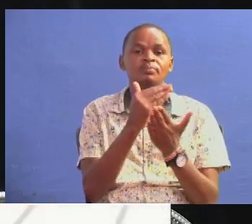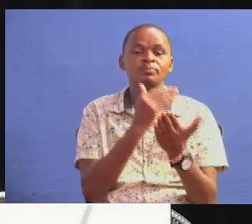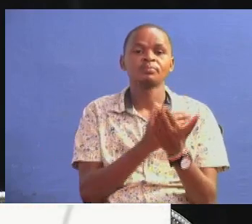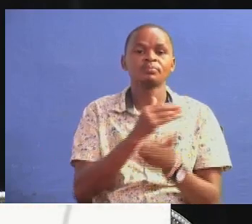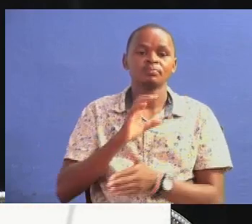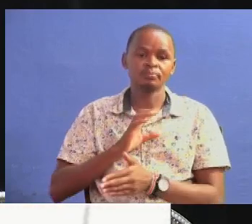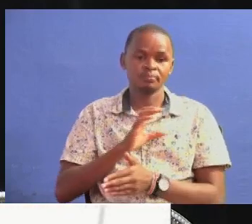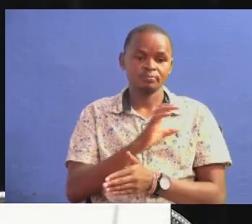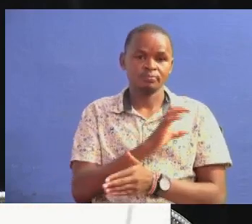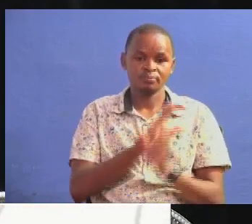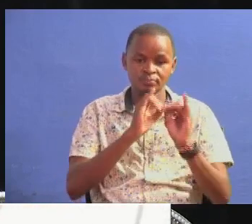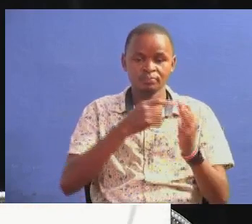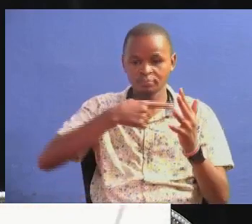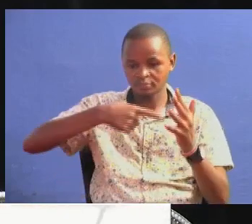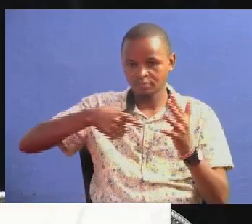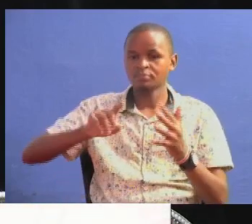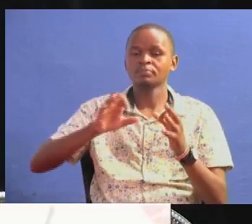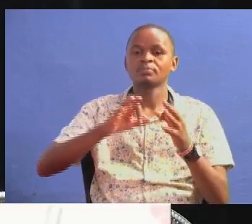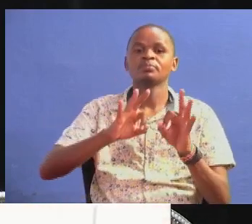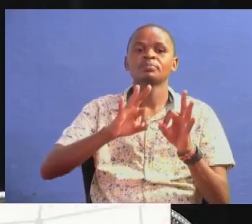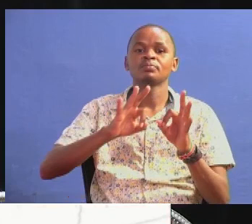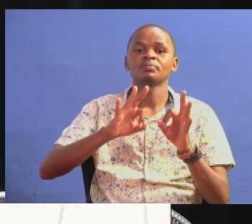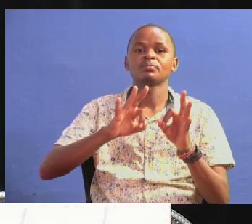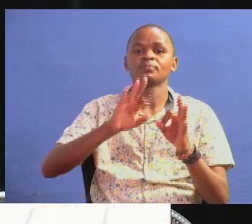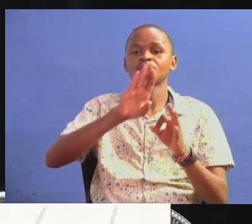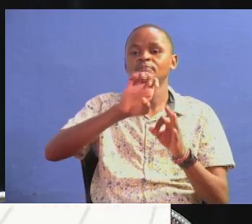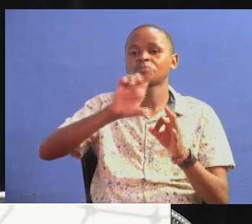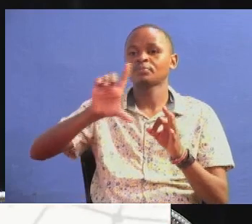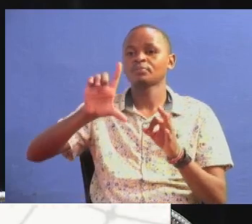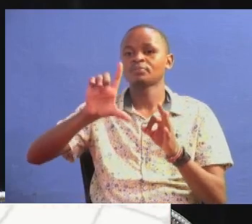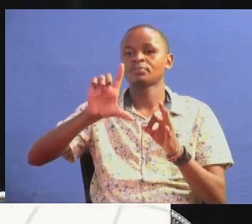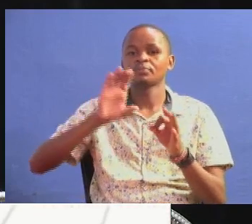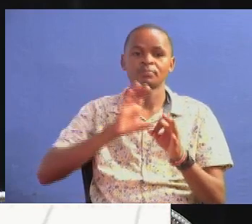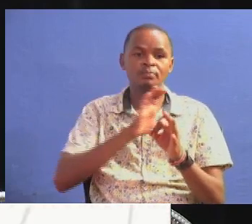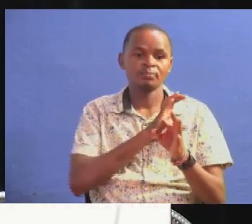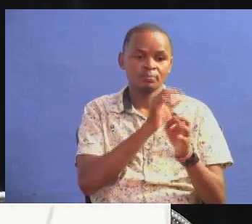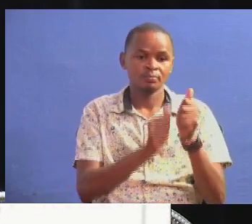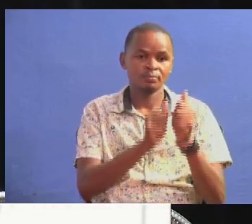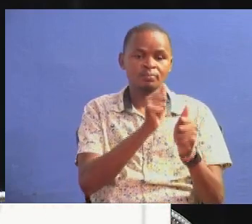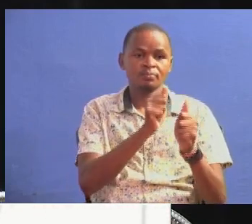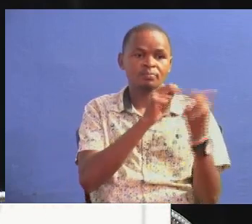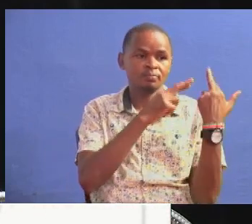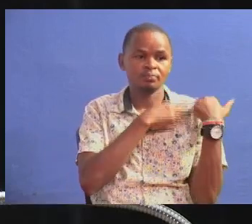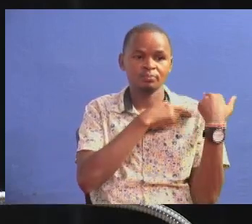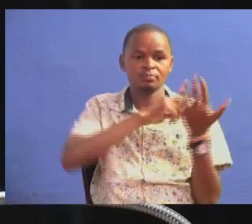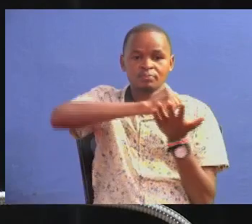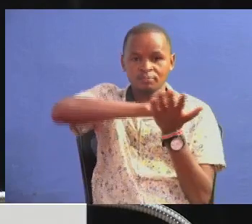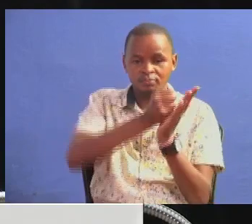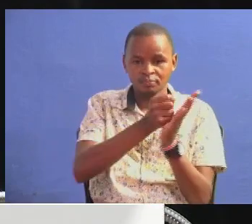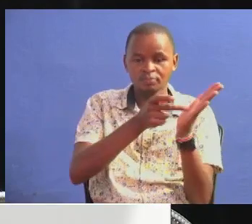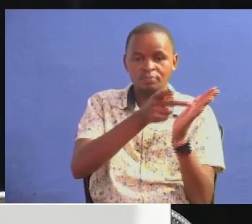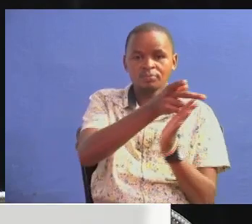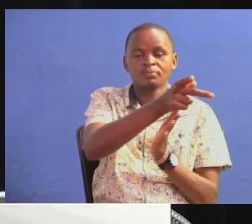Cabinet has recently approved the establishment of the Pending Bills Verification Committee, which has been tasked with the auditing of all